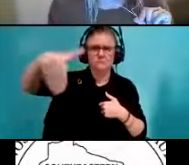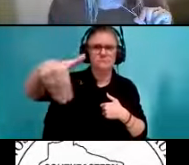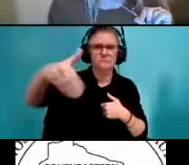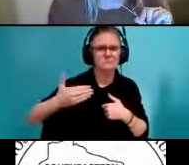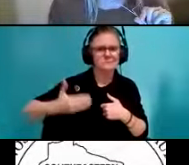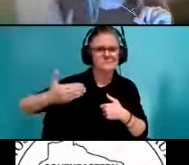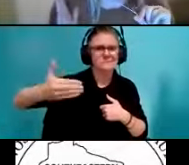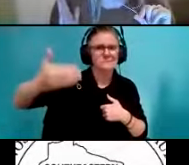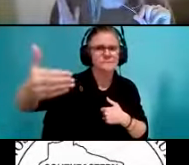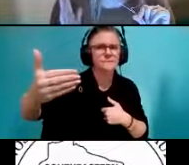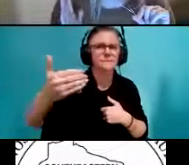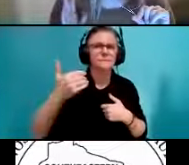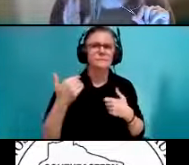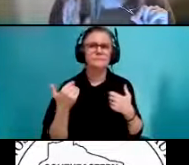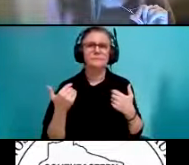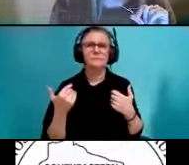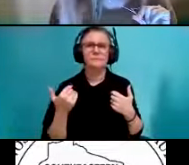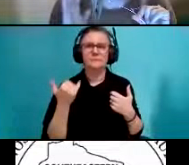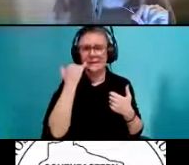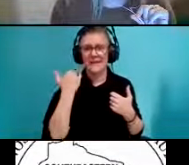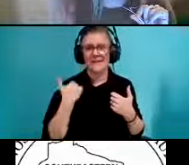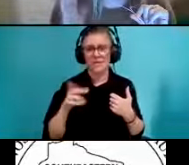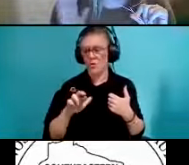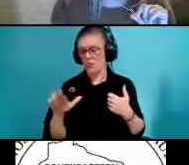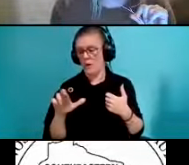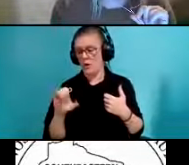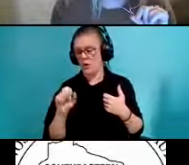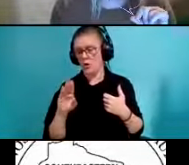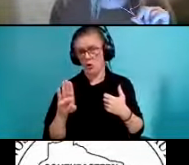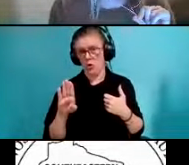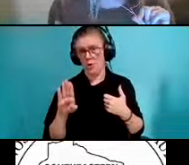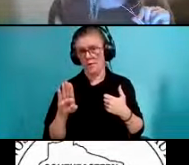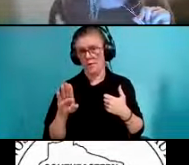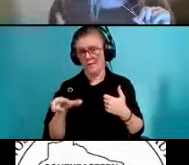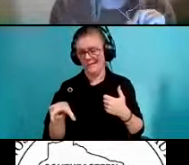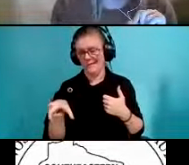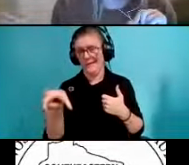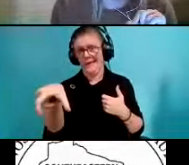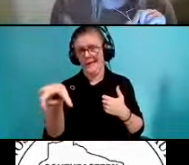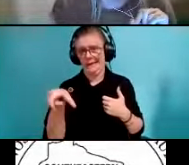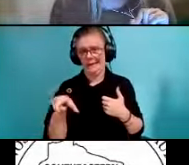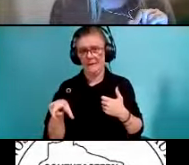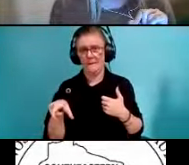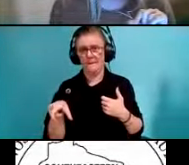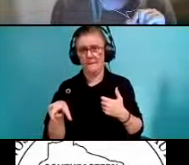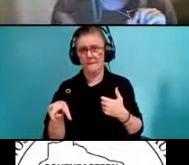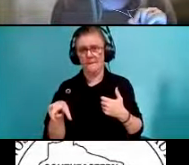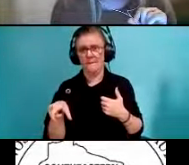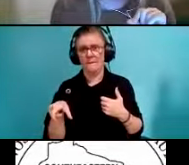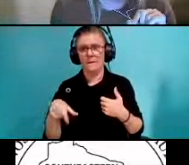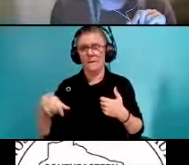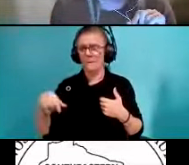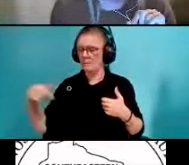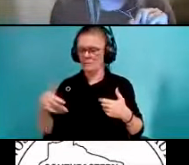So along, you know, if you do have a right side or a curbside running lane, and you've got a lot of driveways and a lot